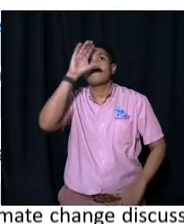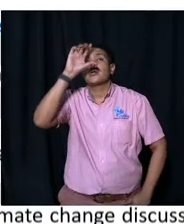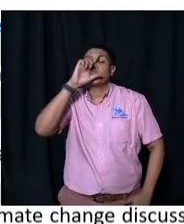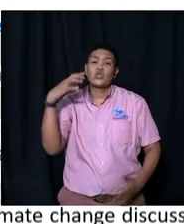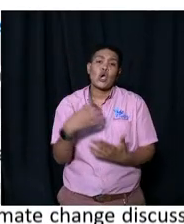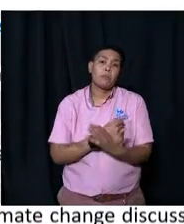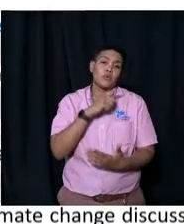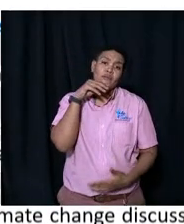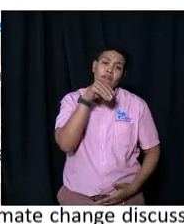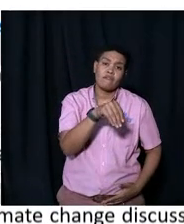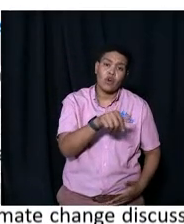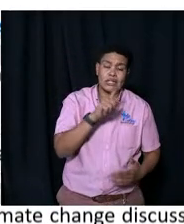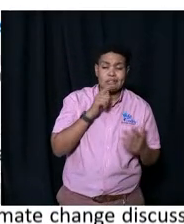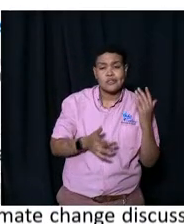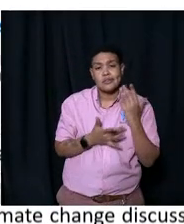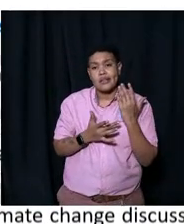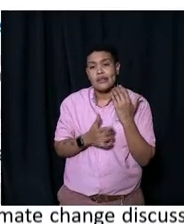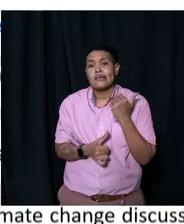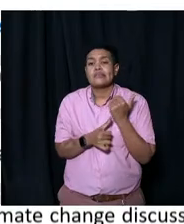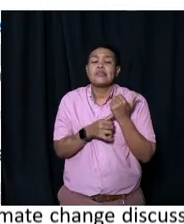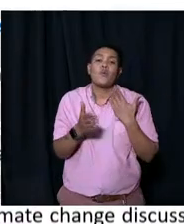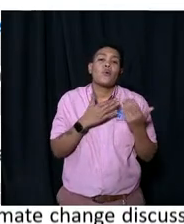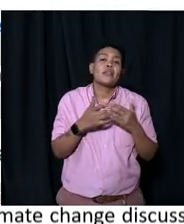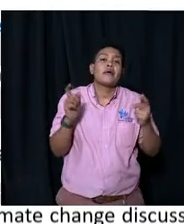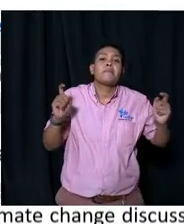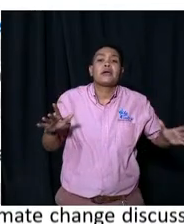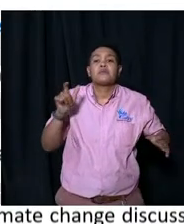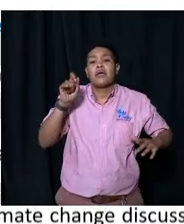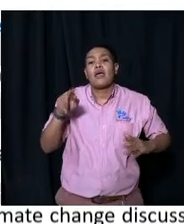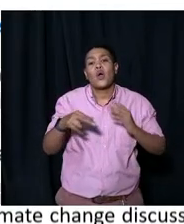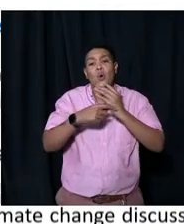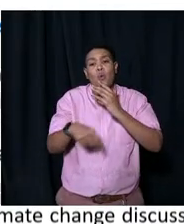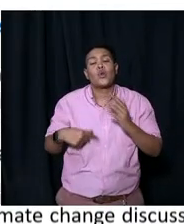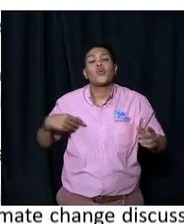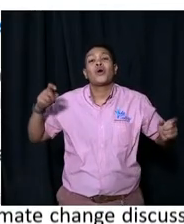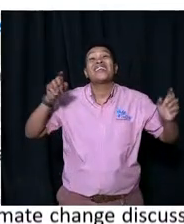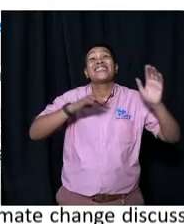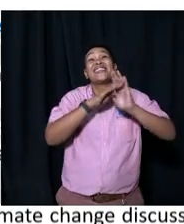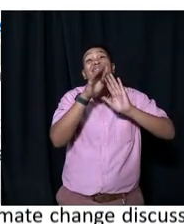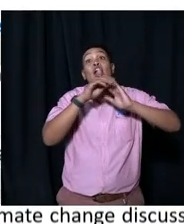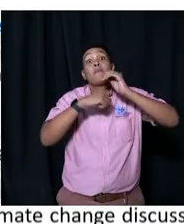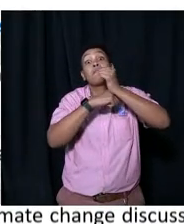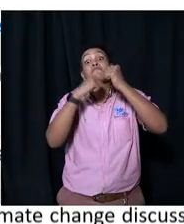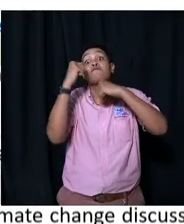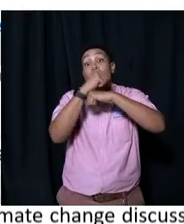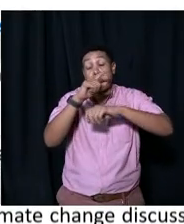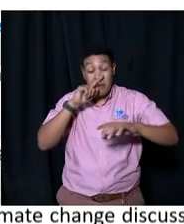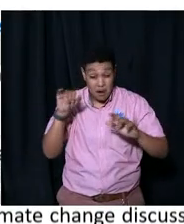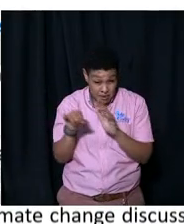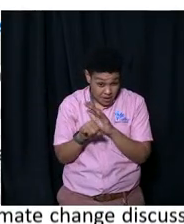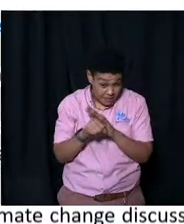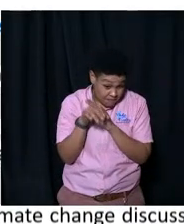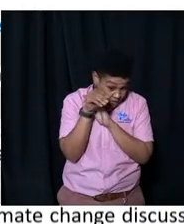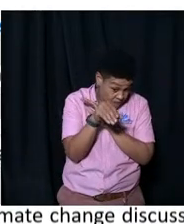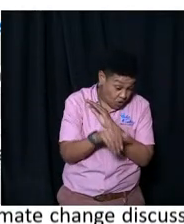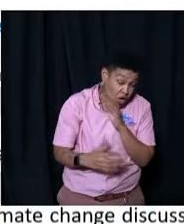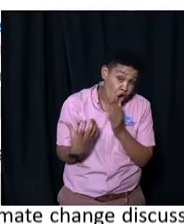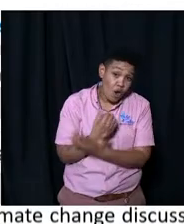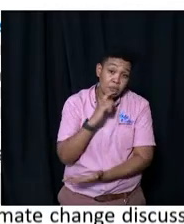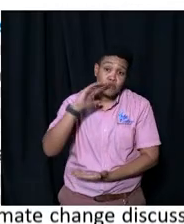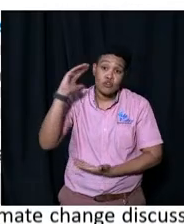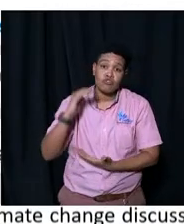and technical assistance for the management of air quality, we want to develop a framework for identifying funding opportunities for reduction of